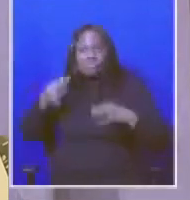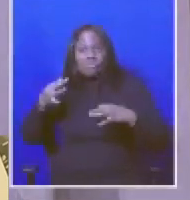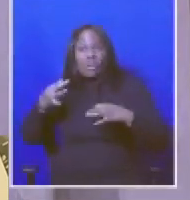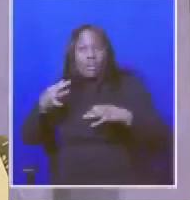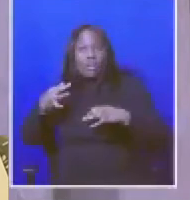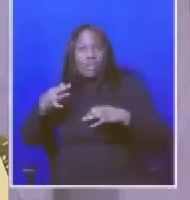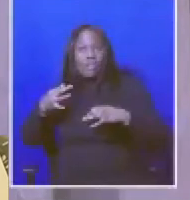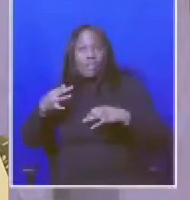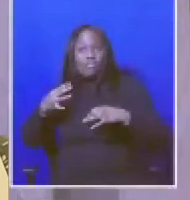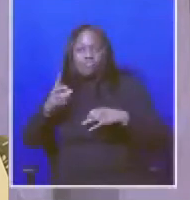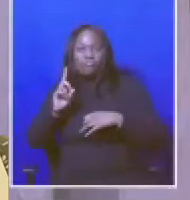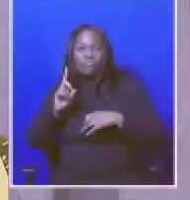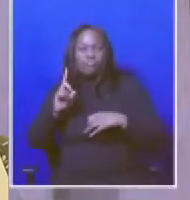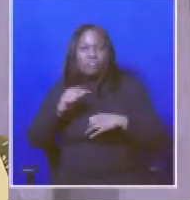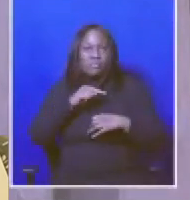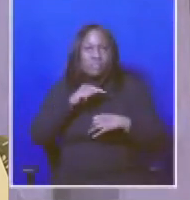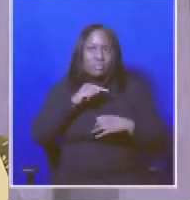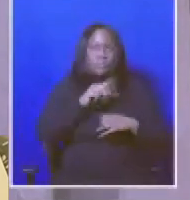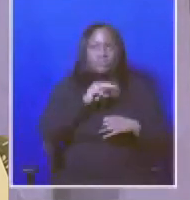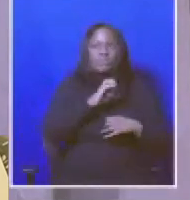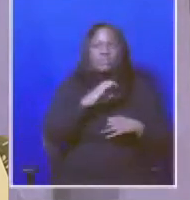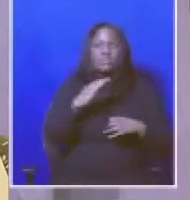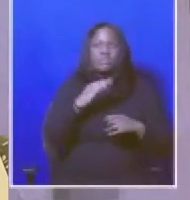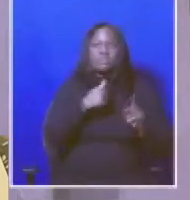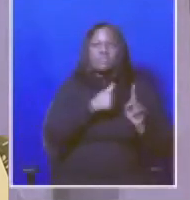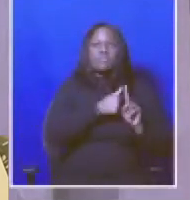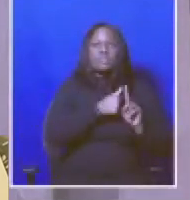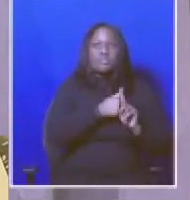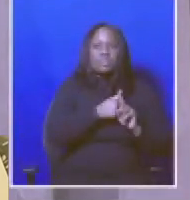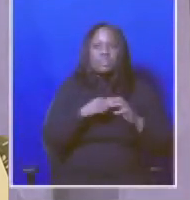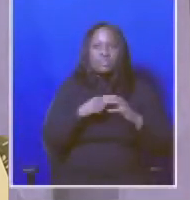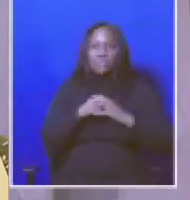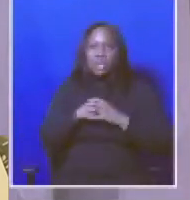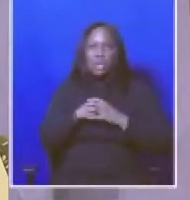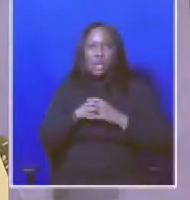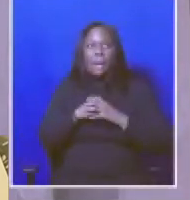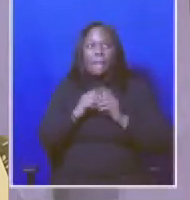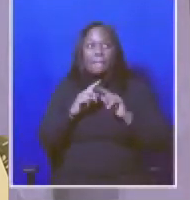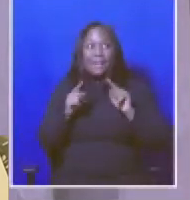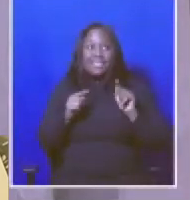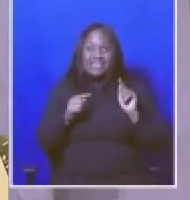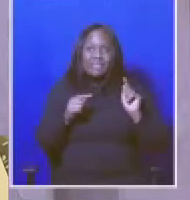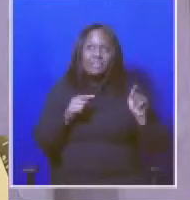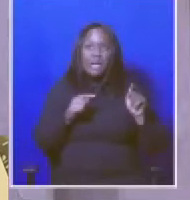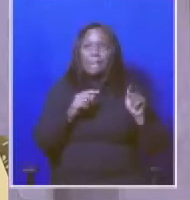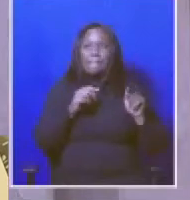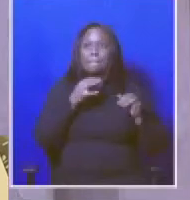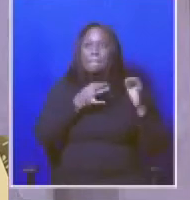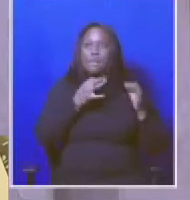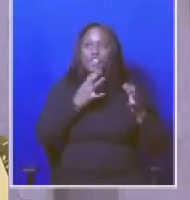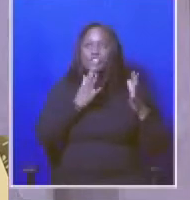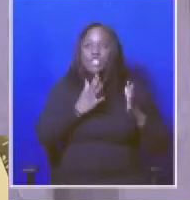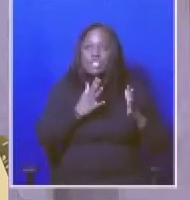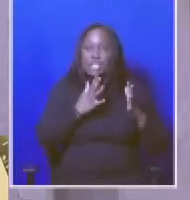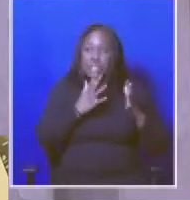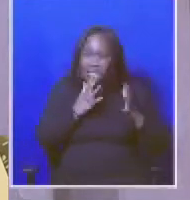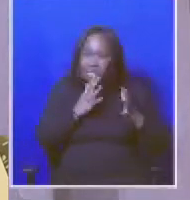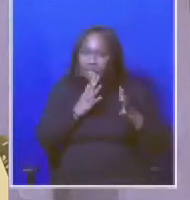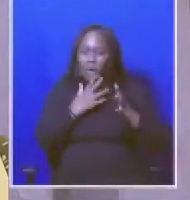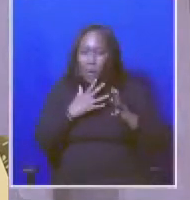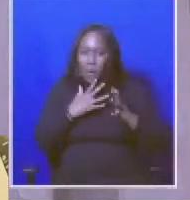But often people, when politicians do their work, they say it's interference because we don't read